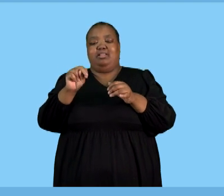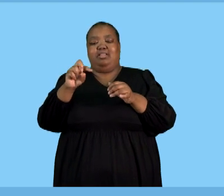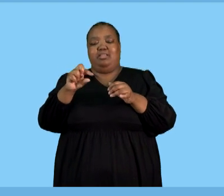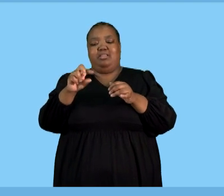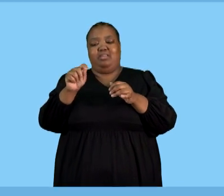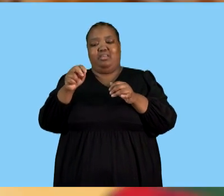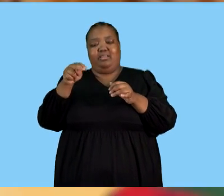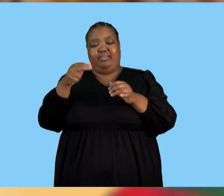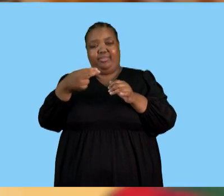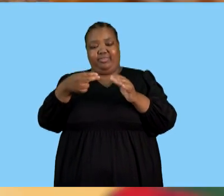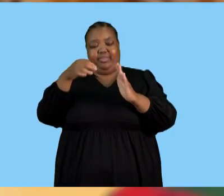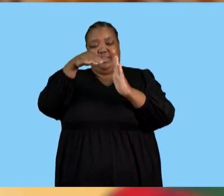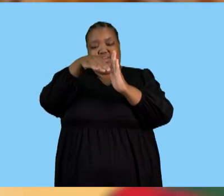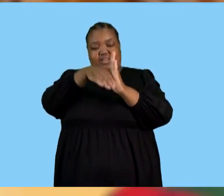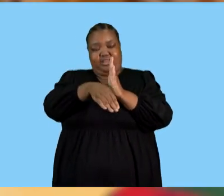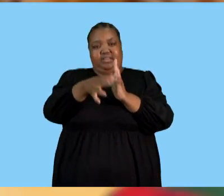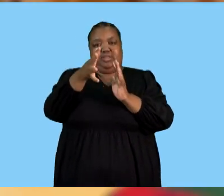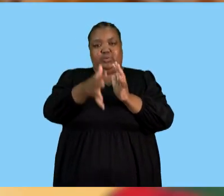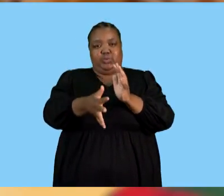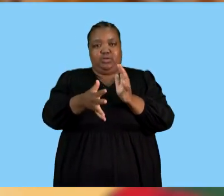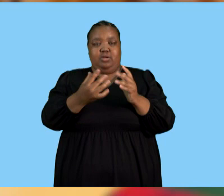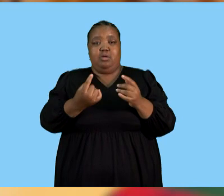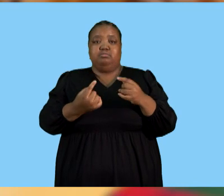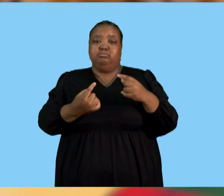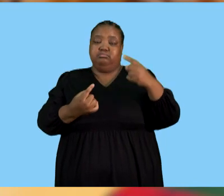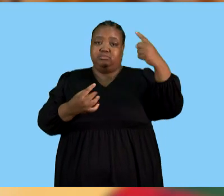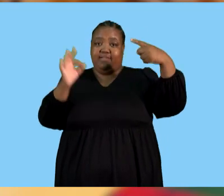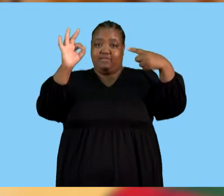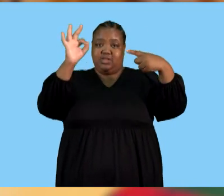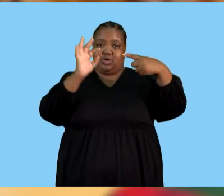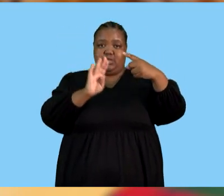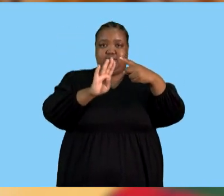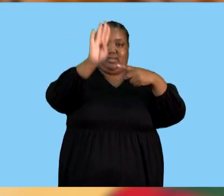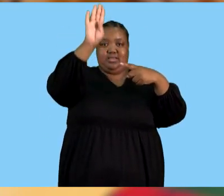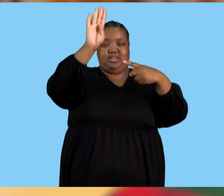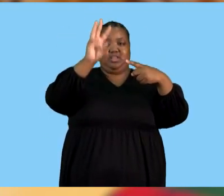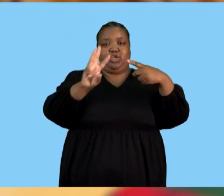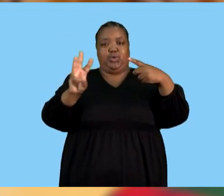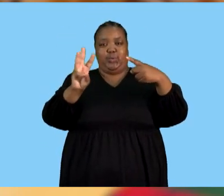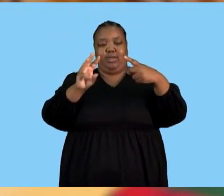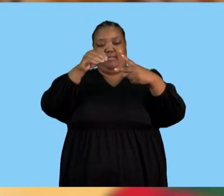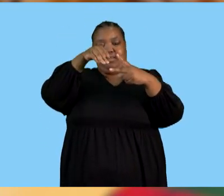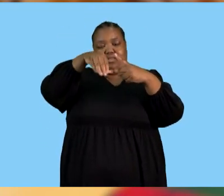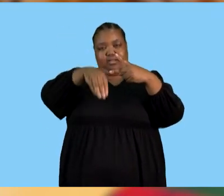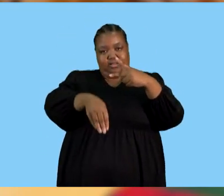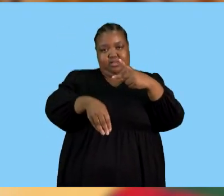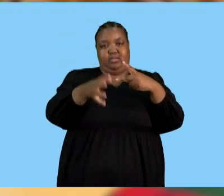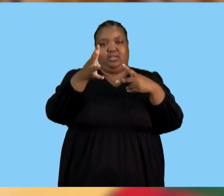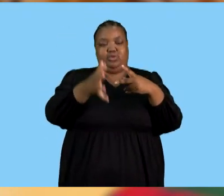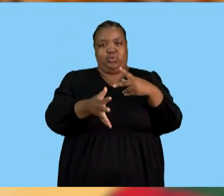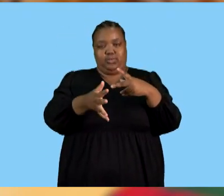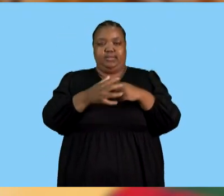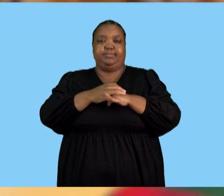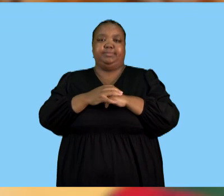decreasing. Because the relationship between frequency and wavelength is that when one increases, the other one has to decrease. If wavelength